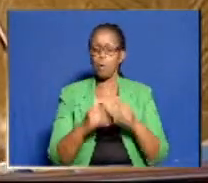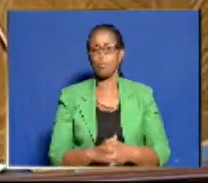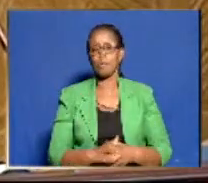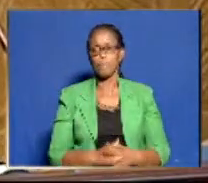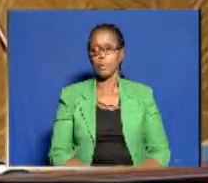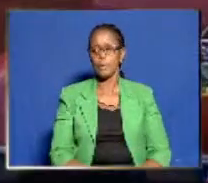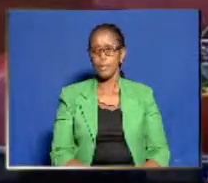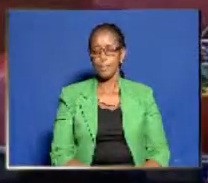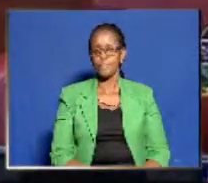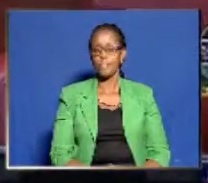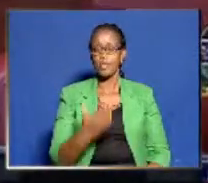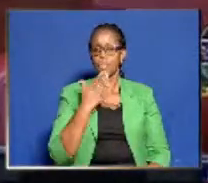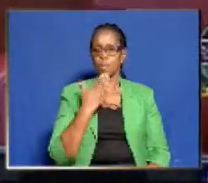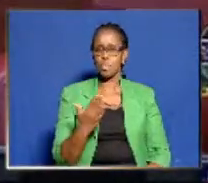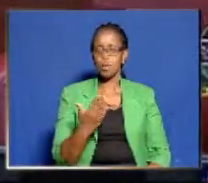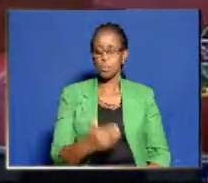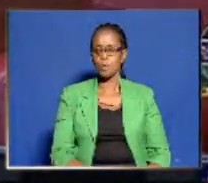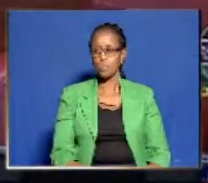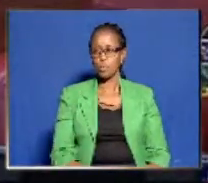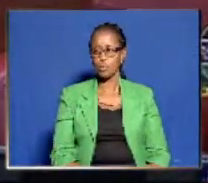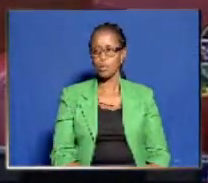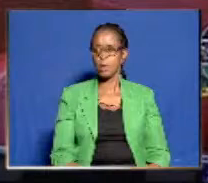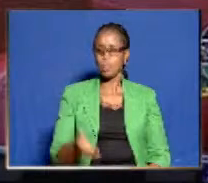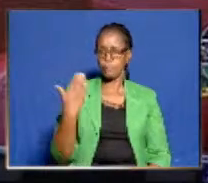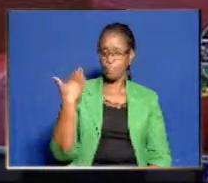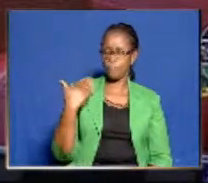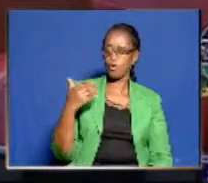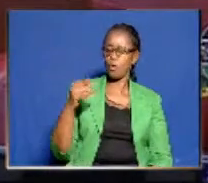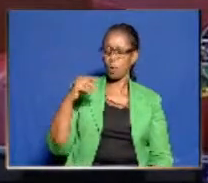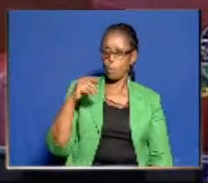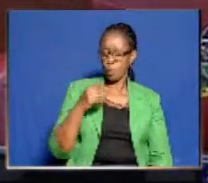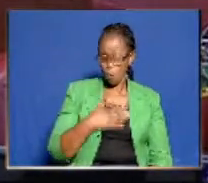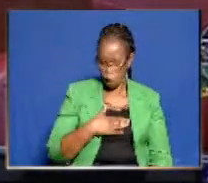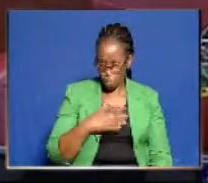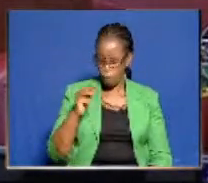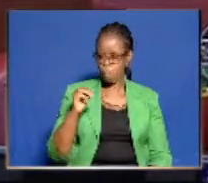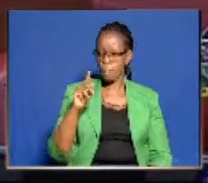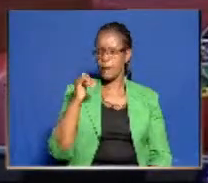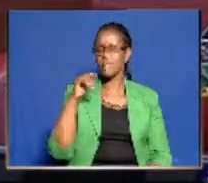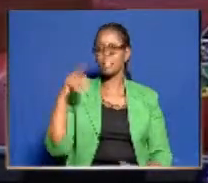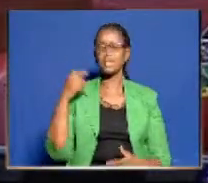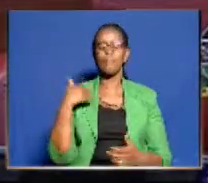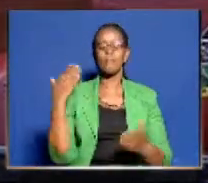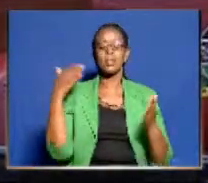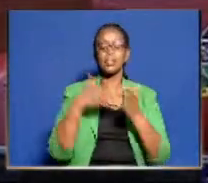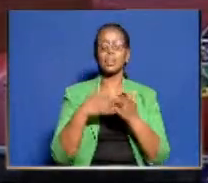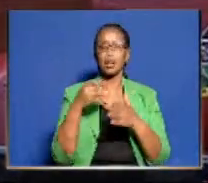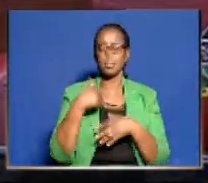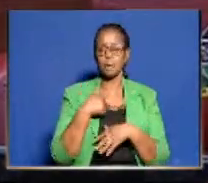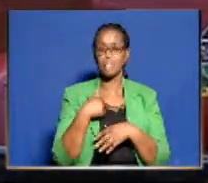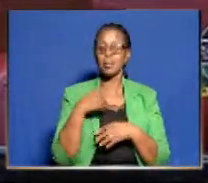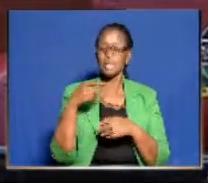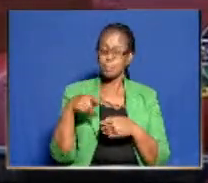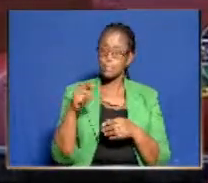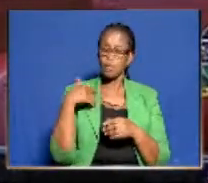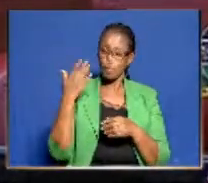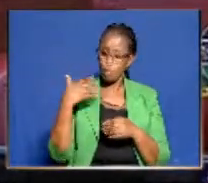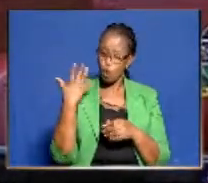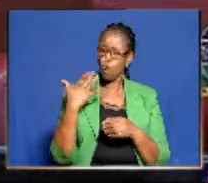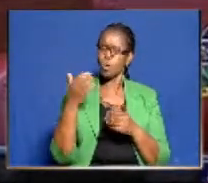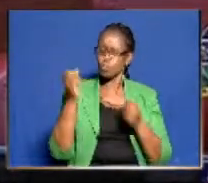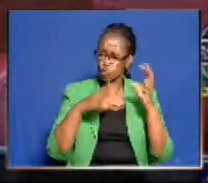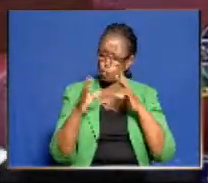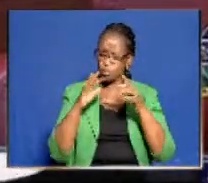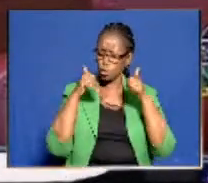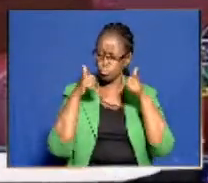much, Honorable Speaker. Before I was rudely interrupted by Honorable Millie, who is a very good contributor in this House, Honorable Speaker, and